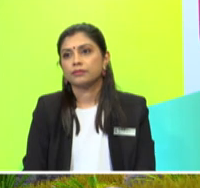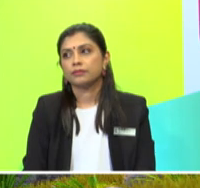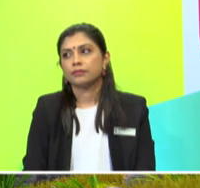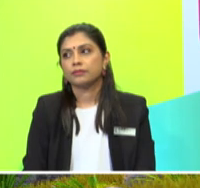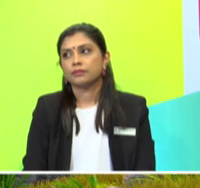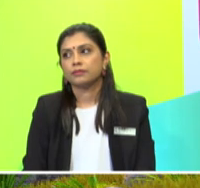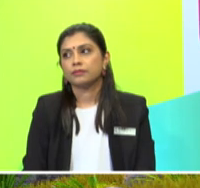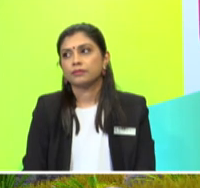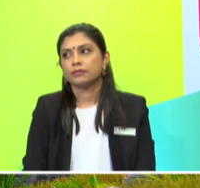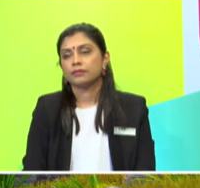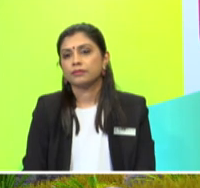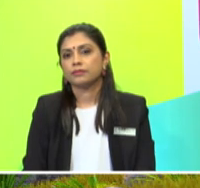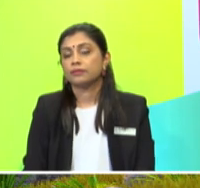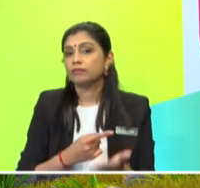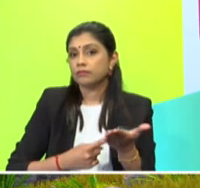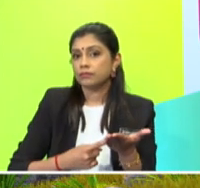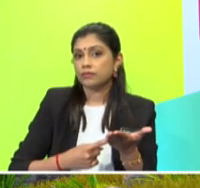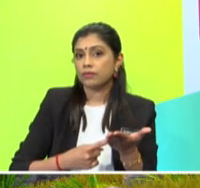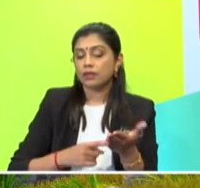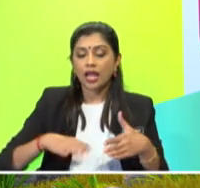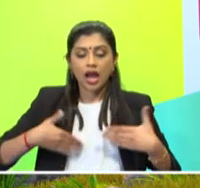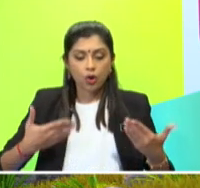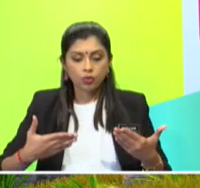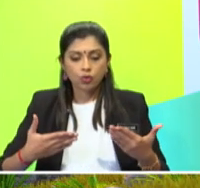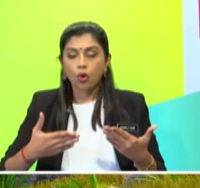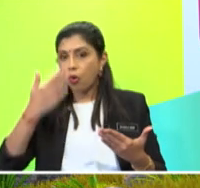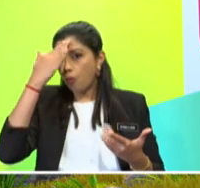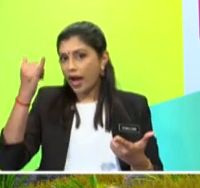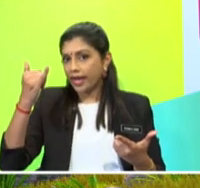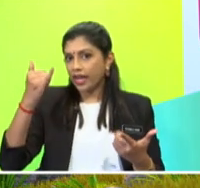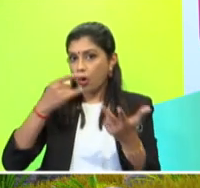So what is the question, Iman? What is your question when you grow E3?